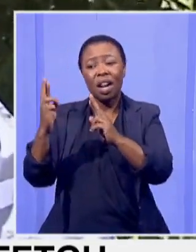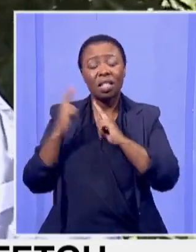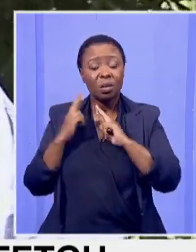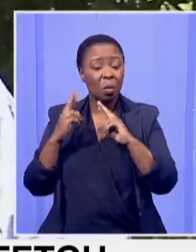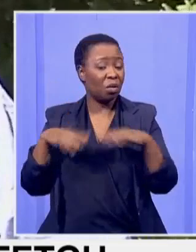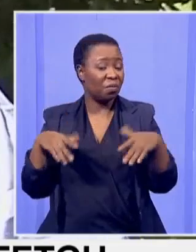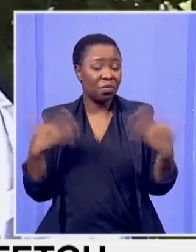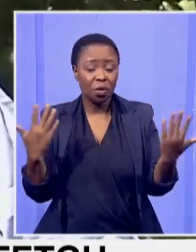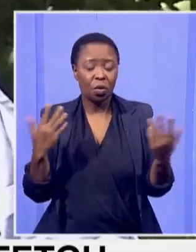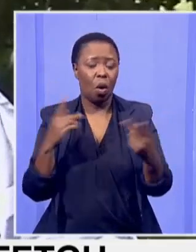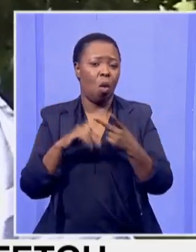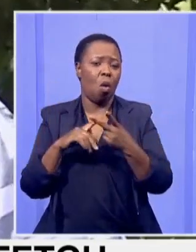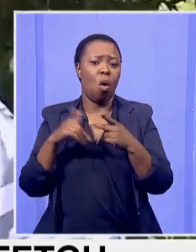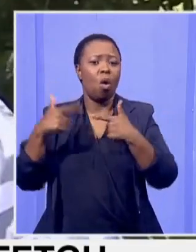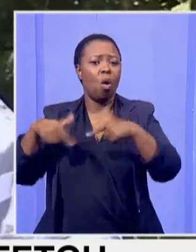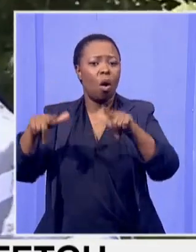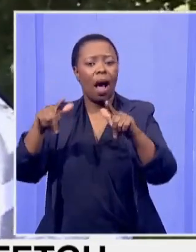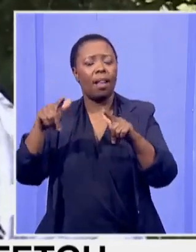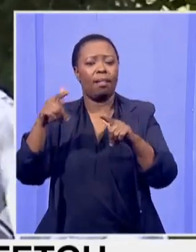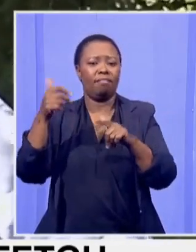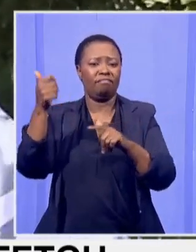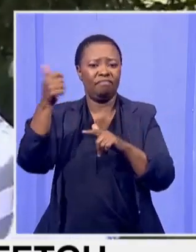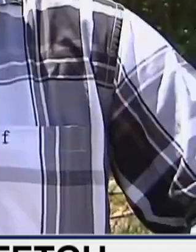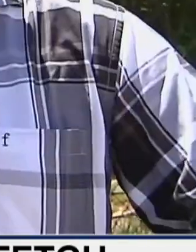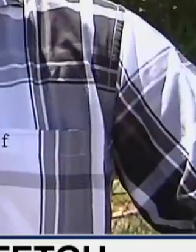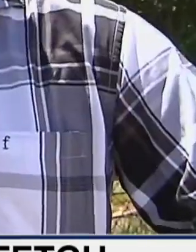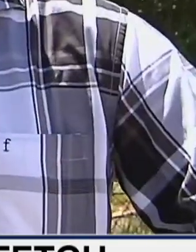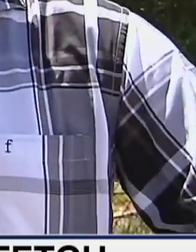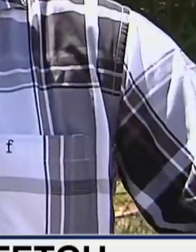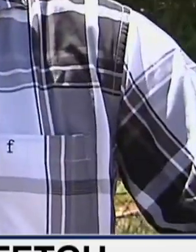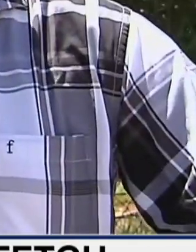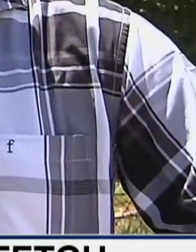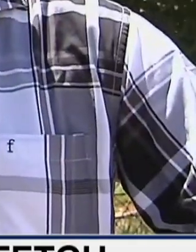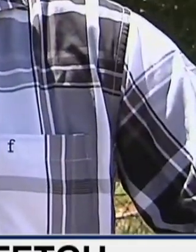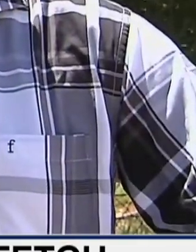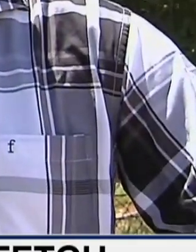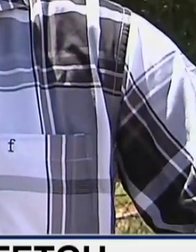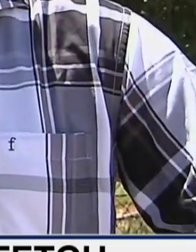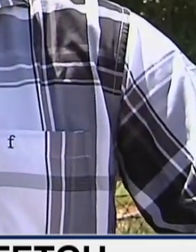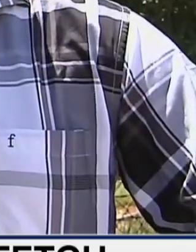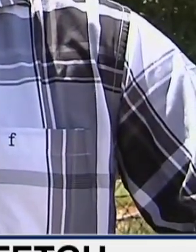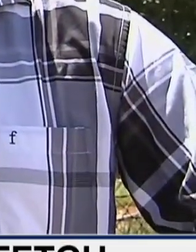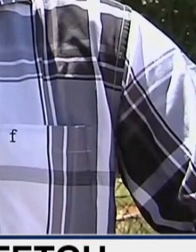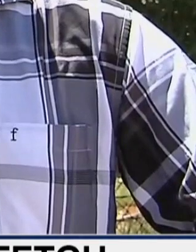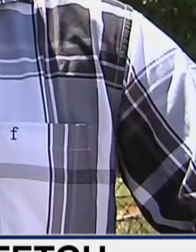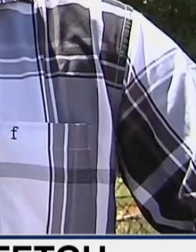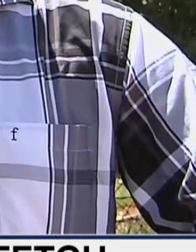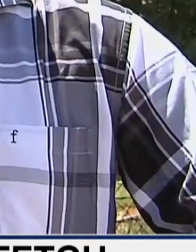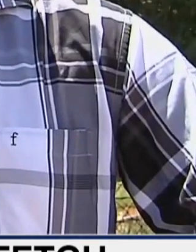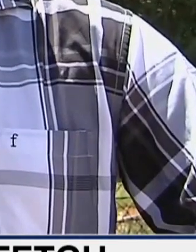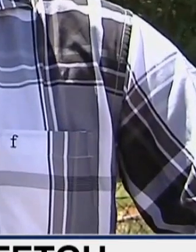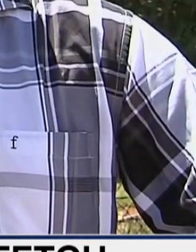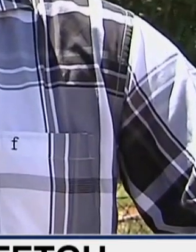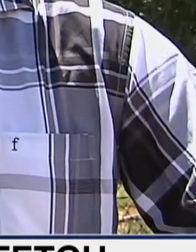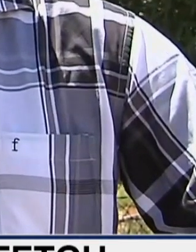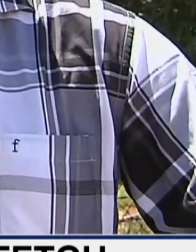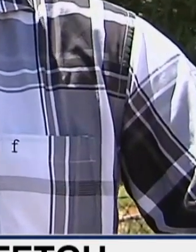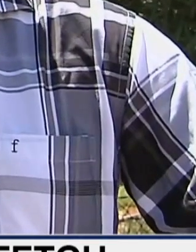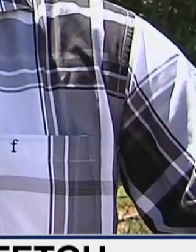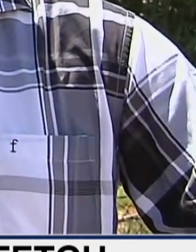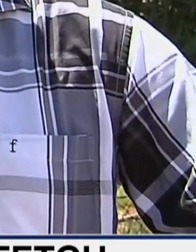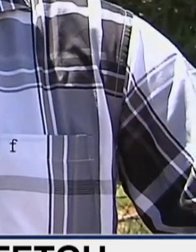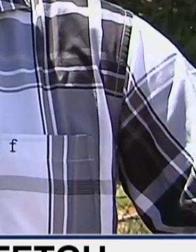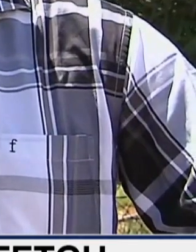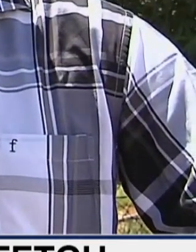from the local municipality. Griselda? So sad to hear the little one saying, she wants to go back to